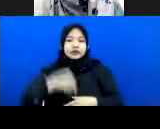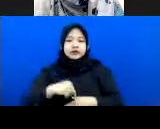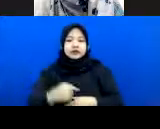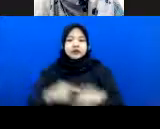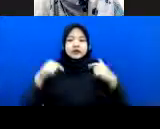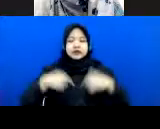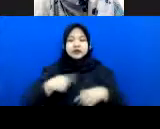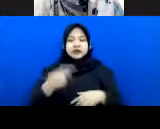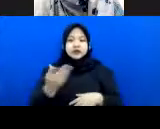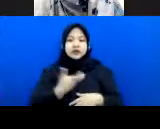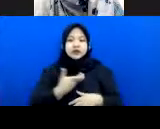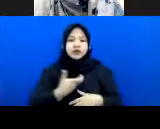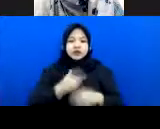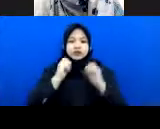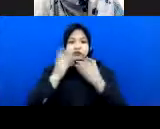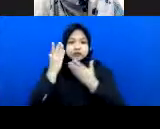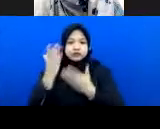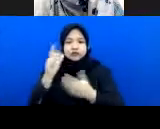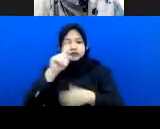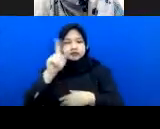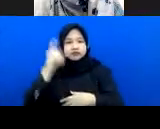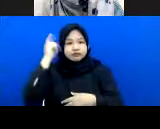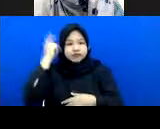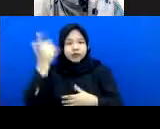Thank you, everyone.